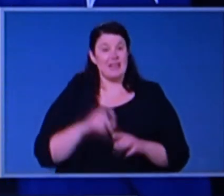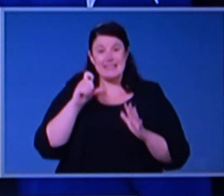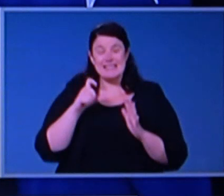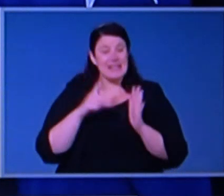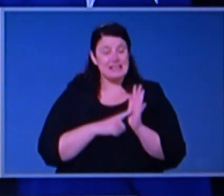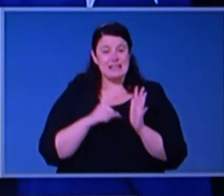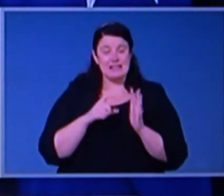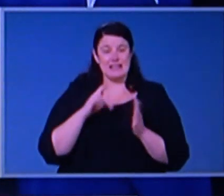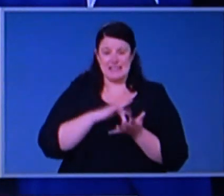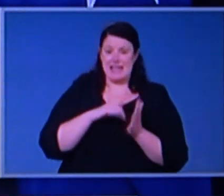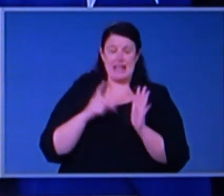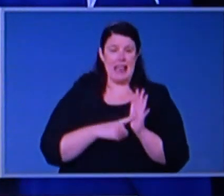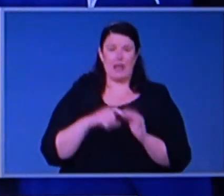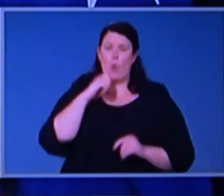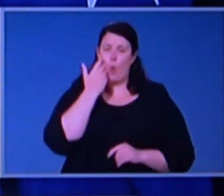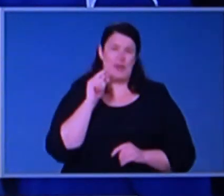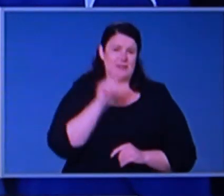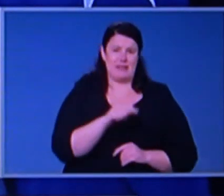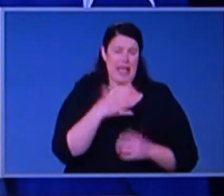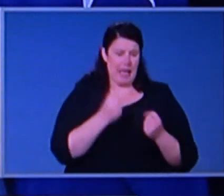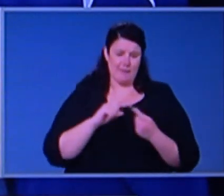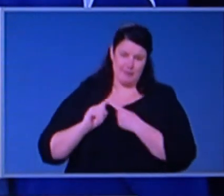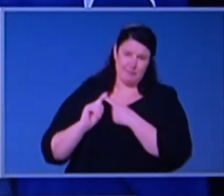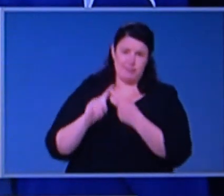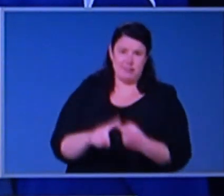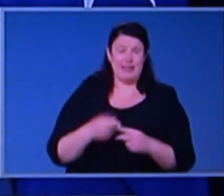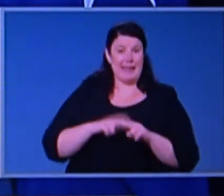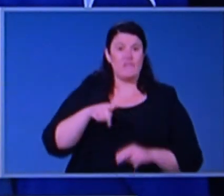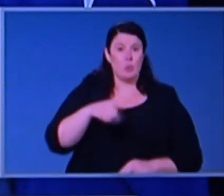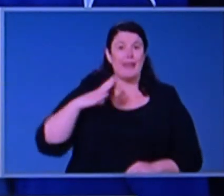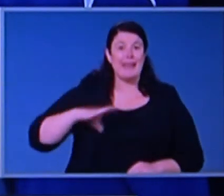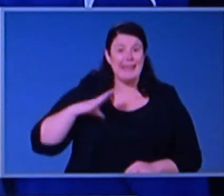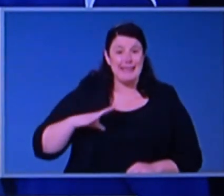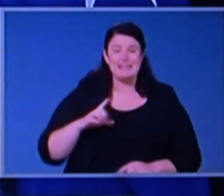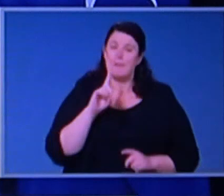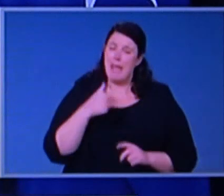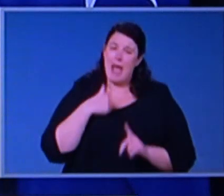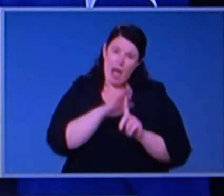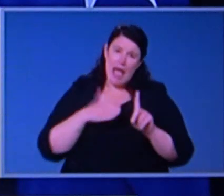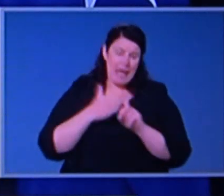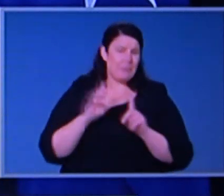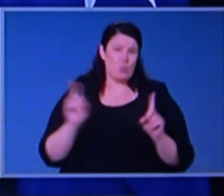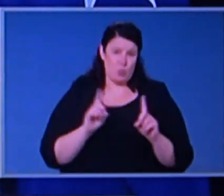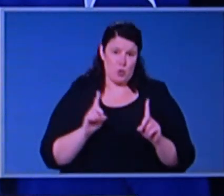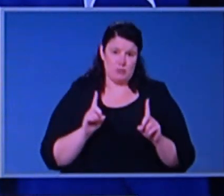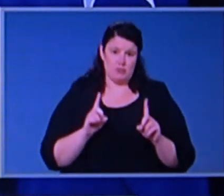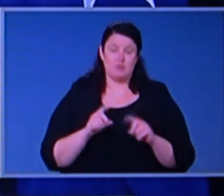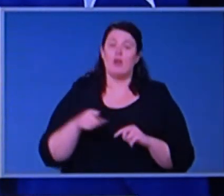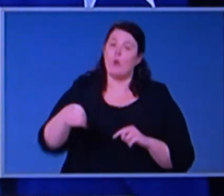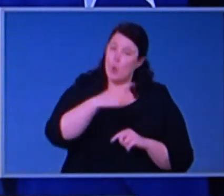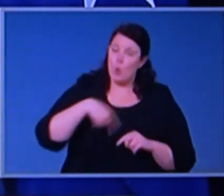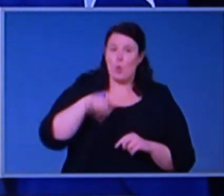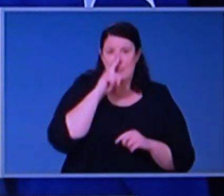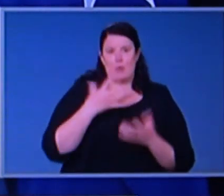there for those who need it, but our preference and priority is always to ensure that our economy is